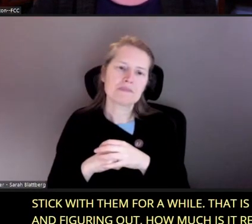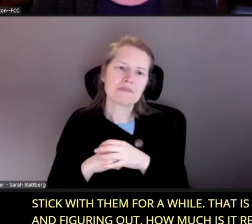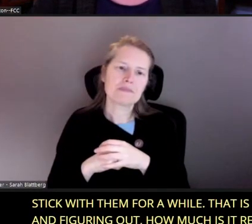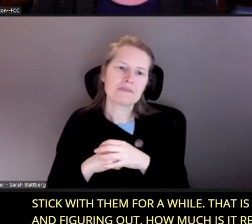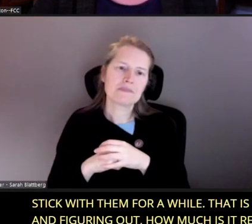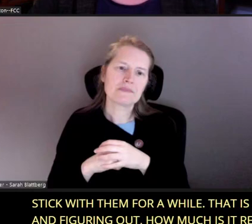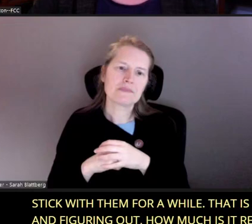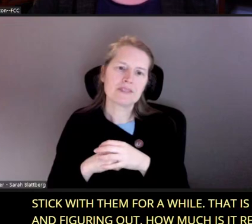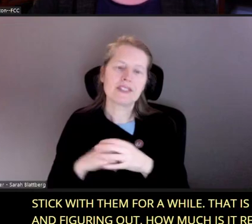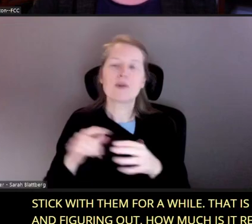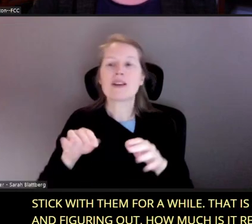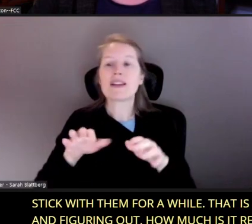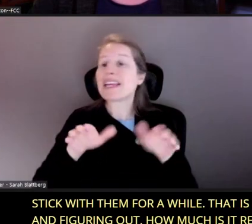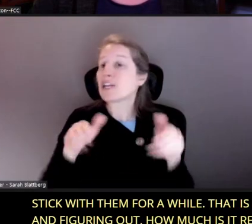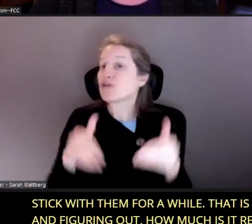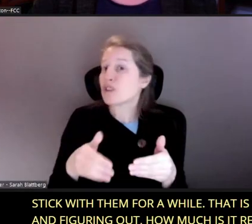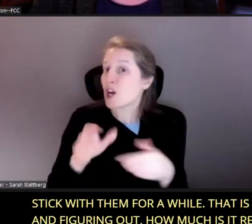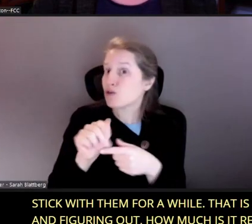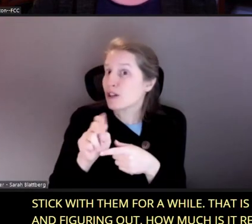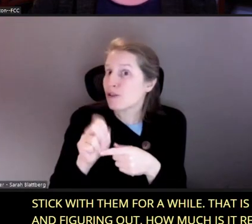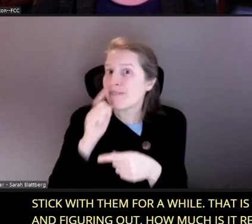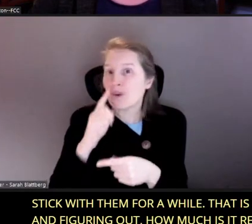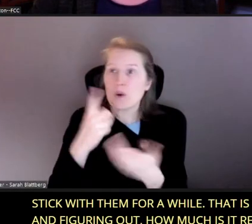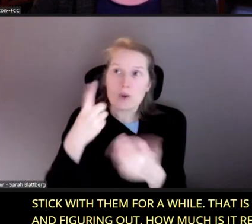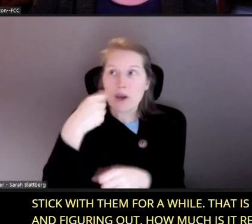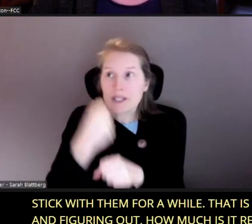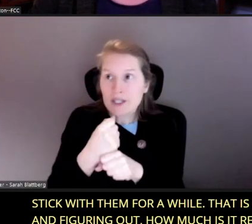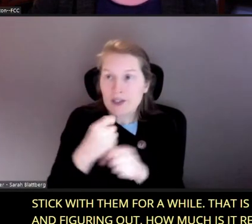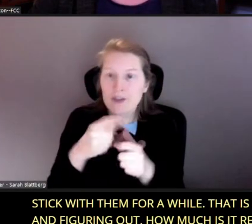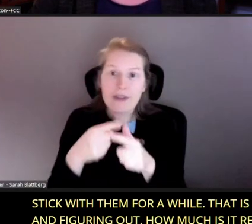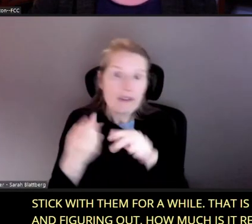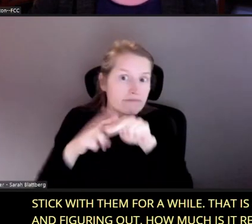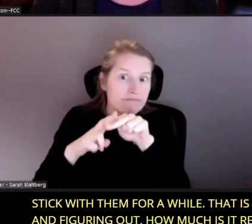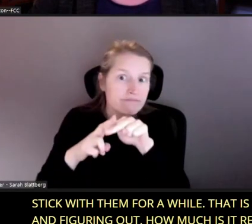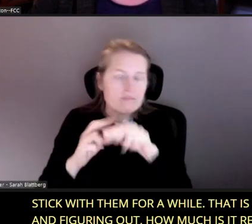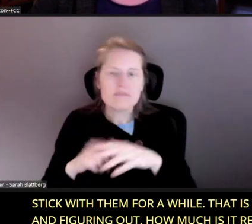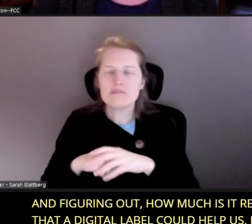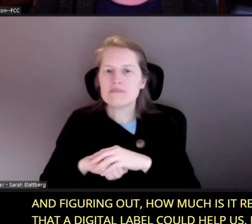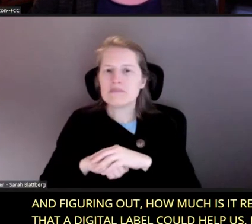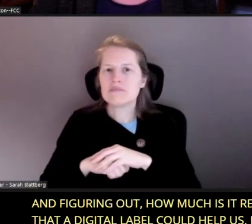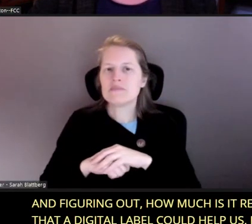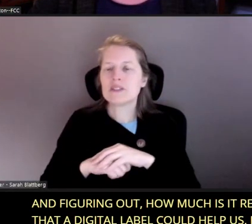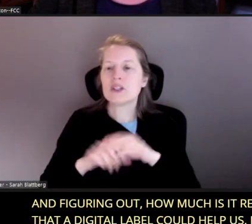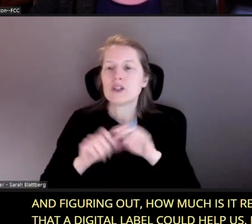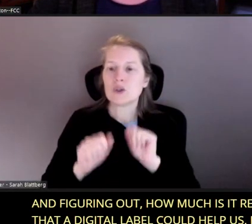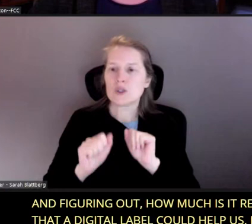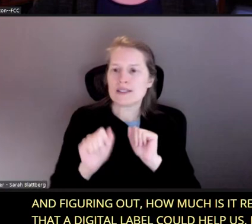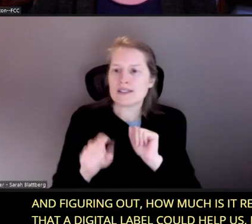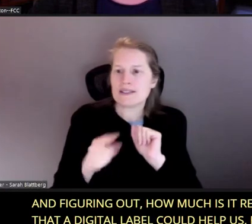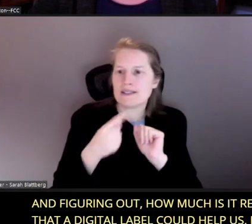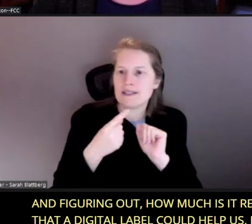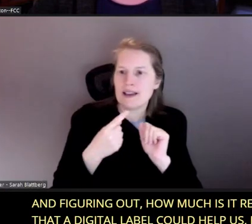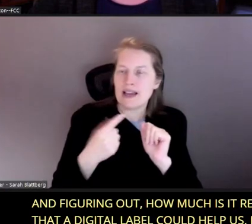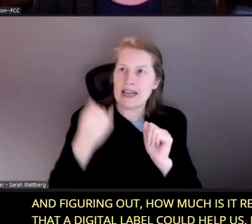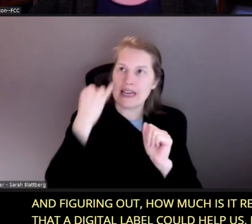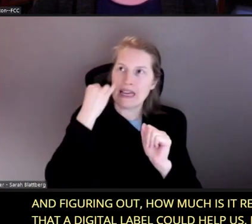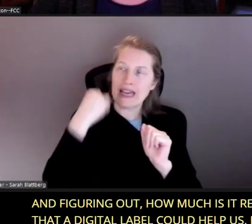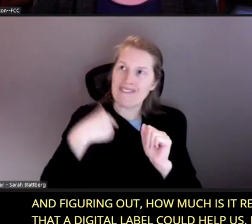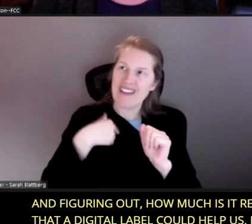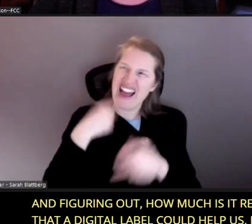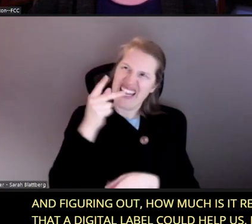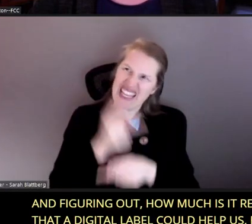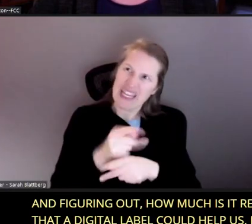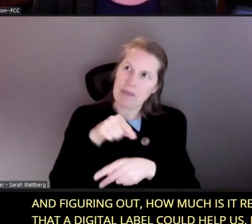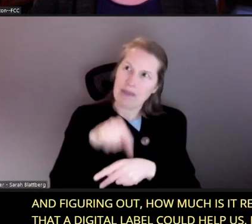there's an introductory rate and then it changes. You could in fact ask to say, if I keep this